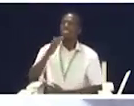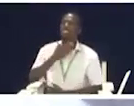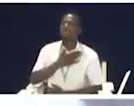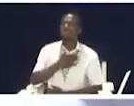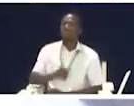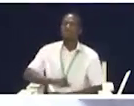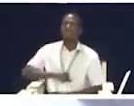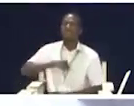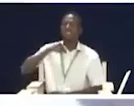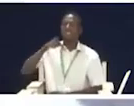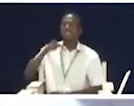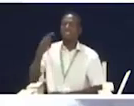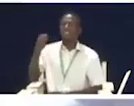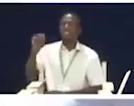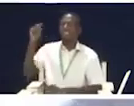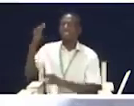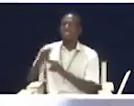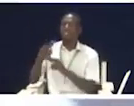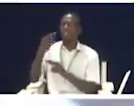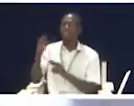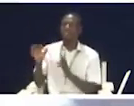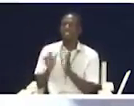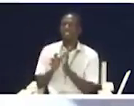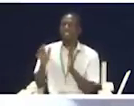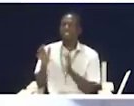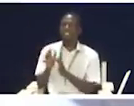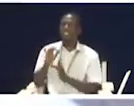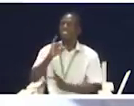Gadonane. Suna Yesu